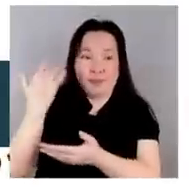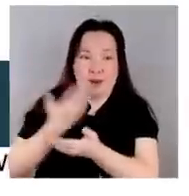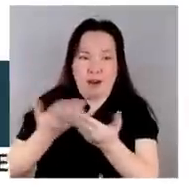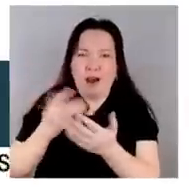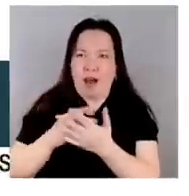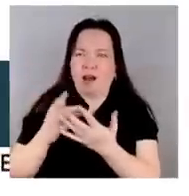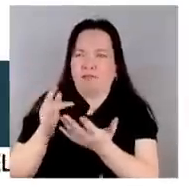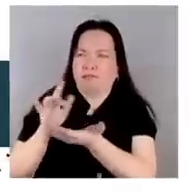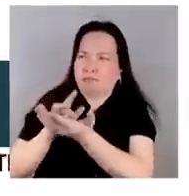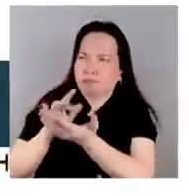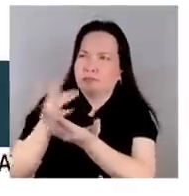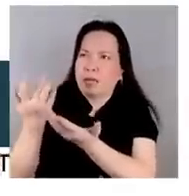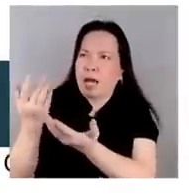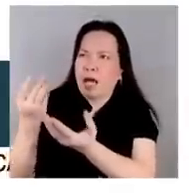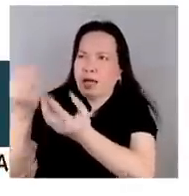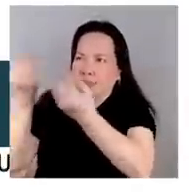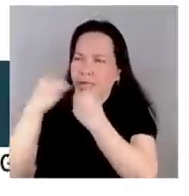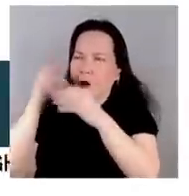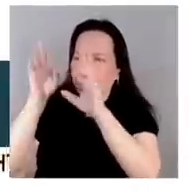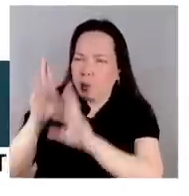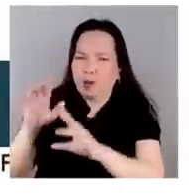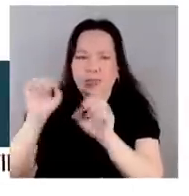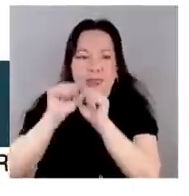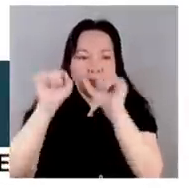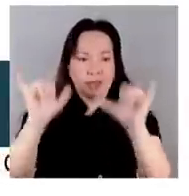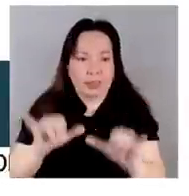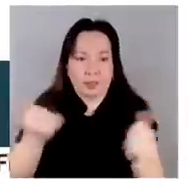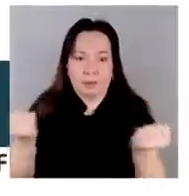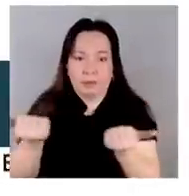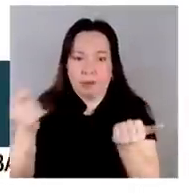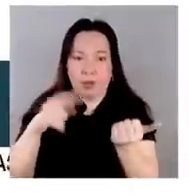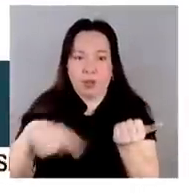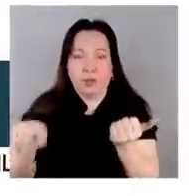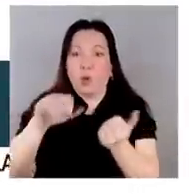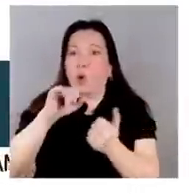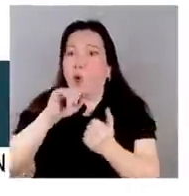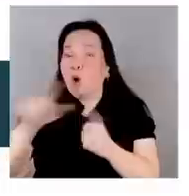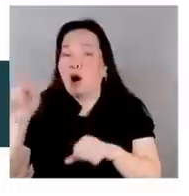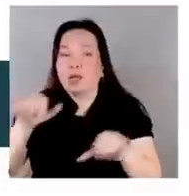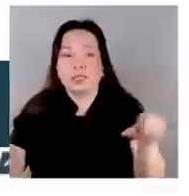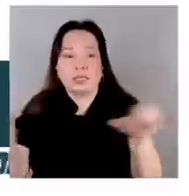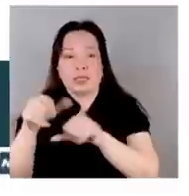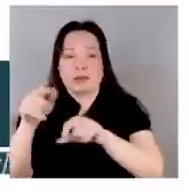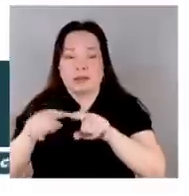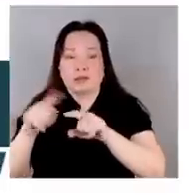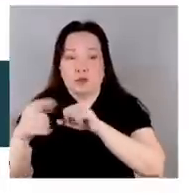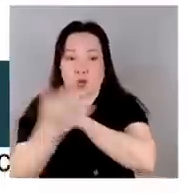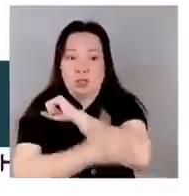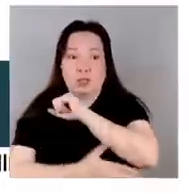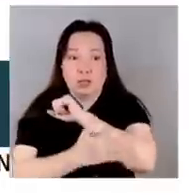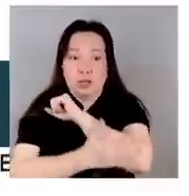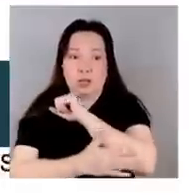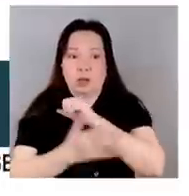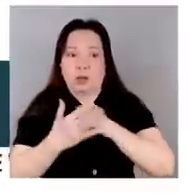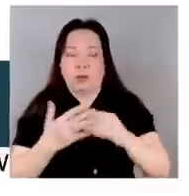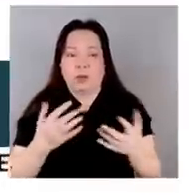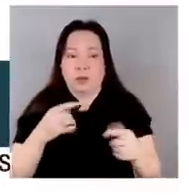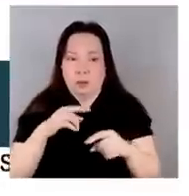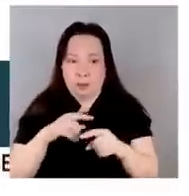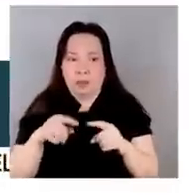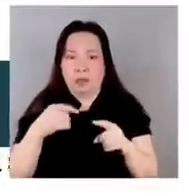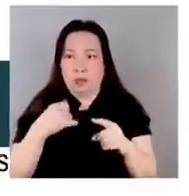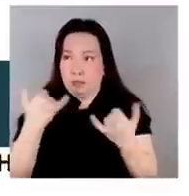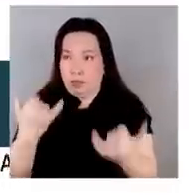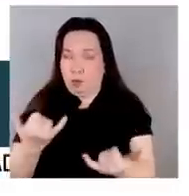mechanisms available to all the member states. In this case, government is actually contesting that as well.